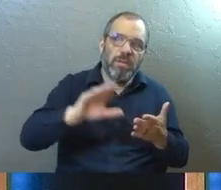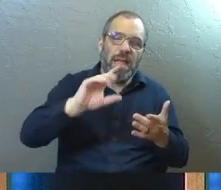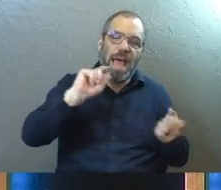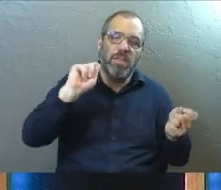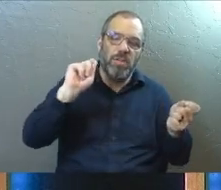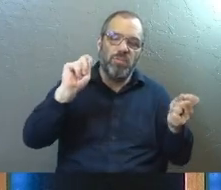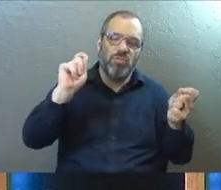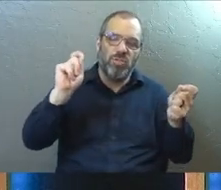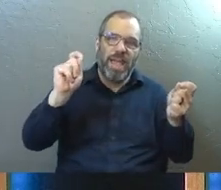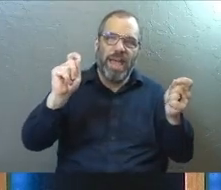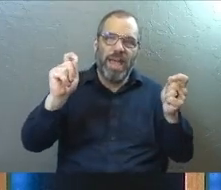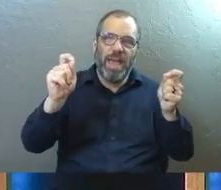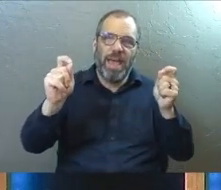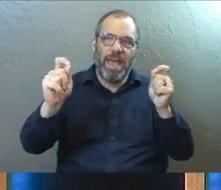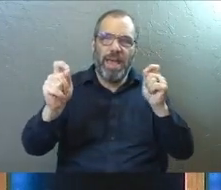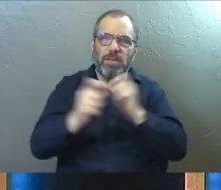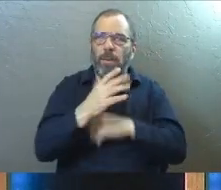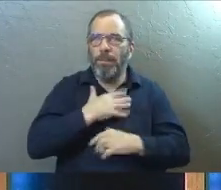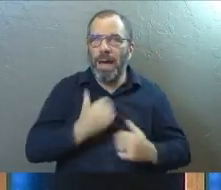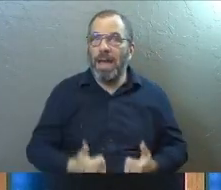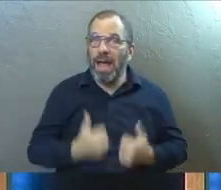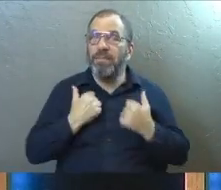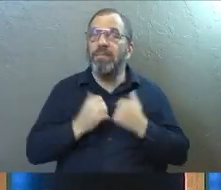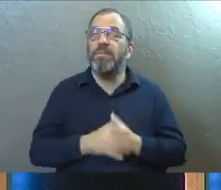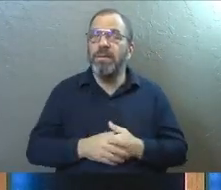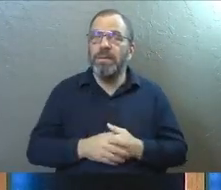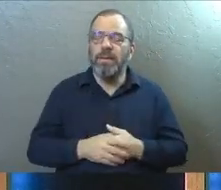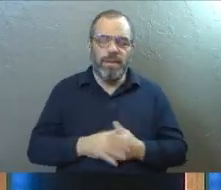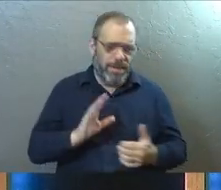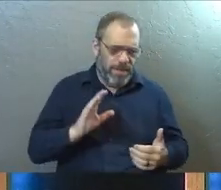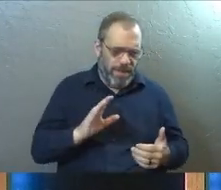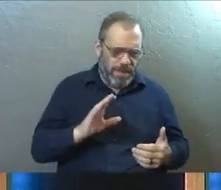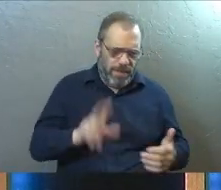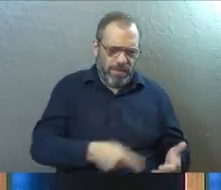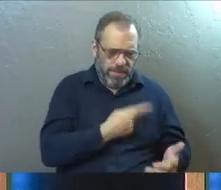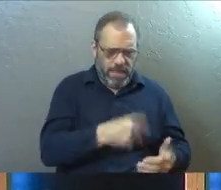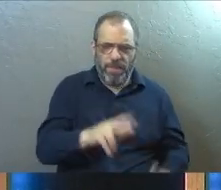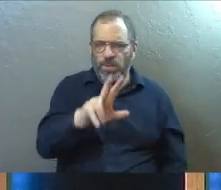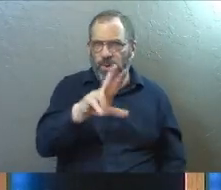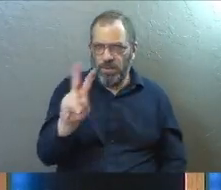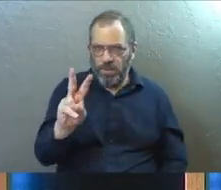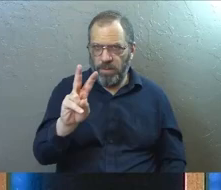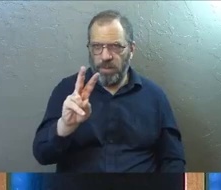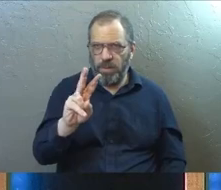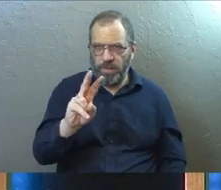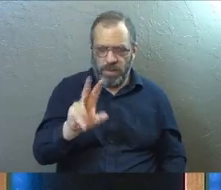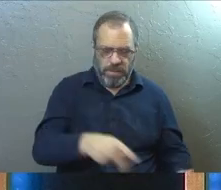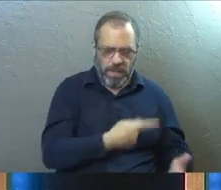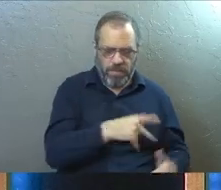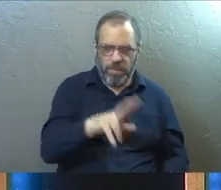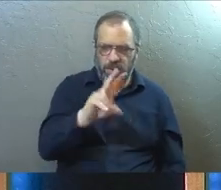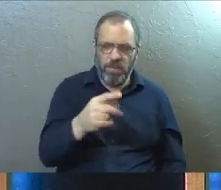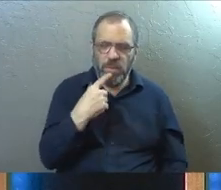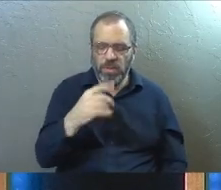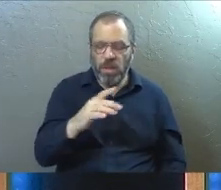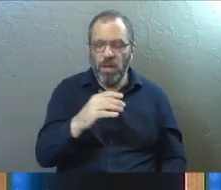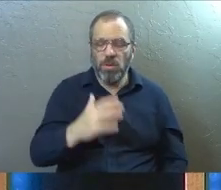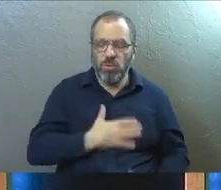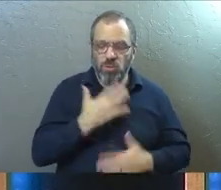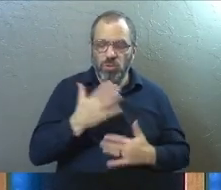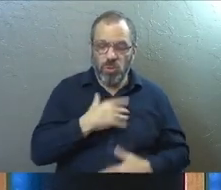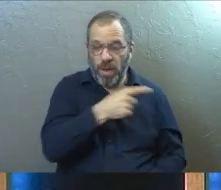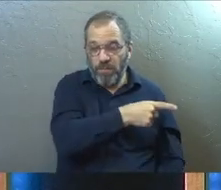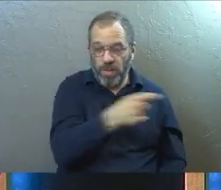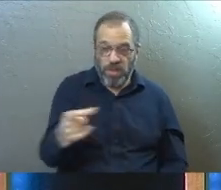the change that that is bringing into my life. Amen. There's this Psalm 32 from David as well, and I don't have a slide for it, but it says this. It says, oh, what joy